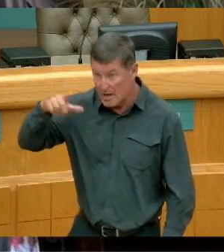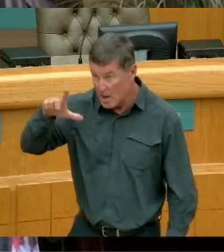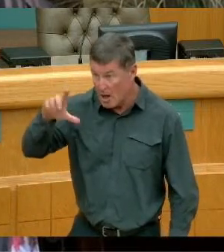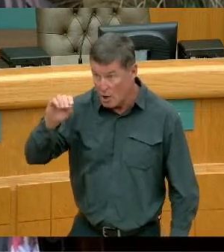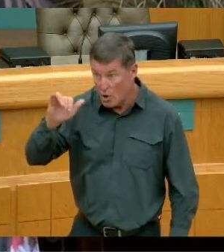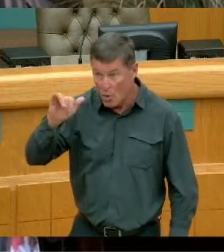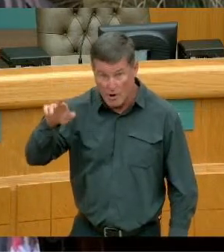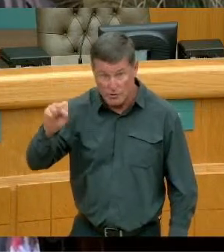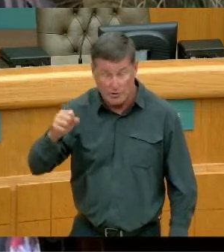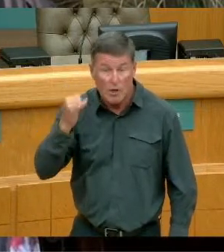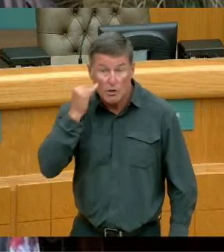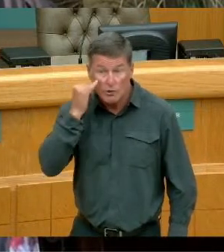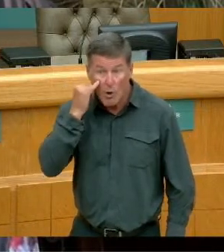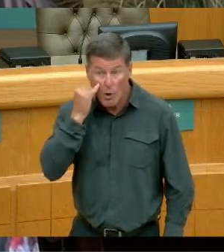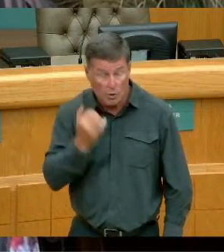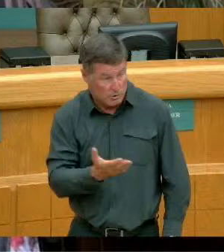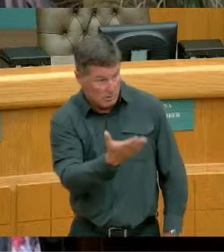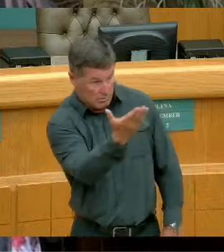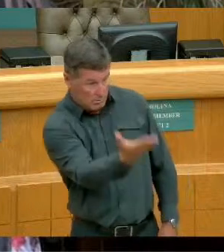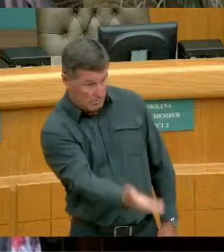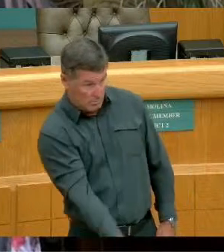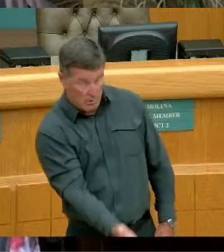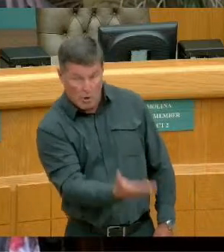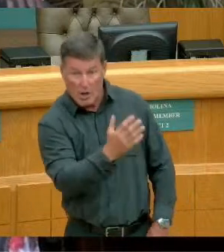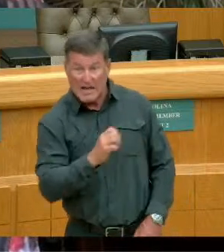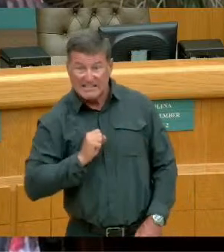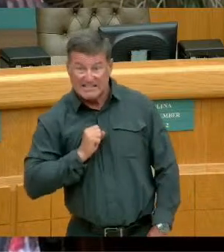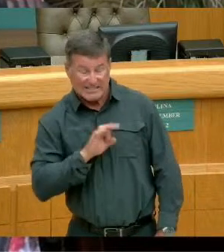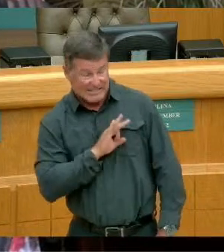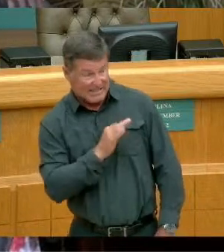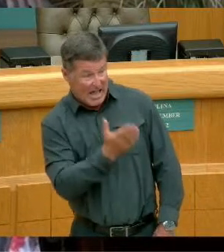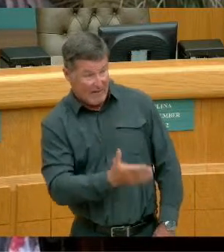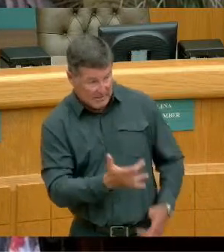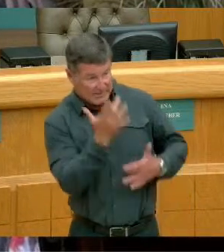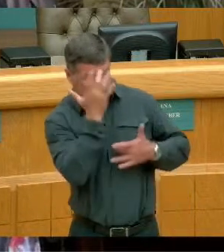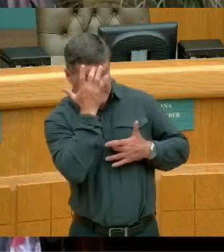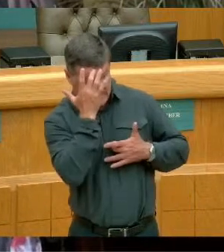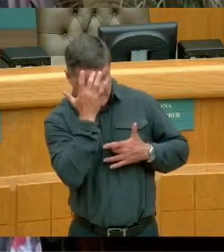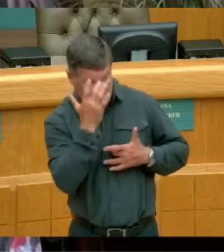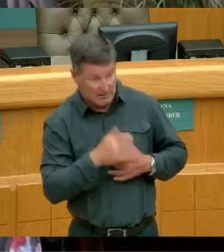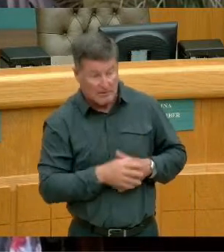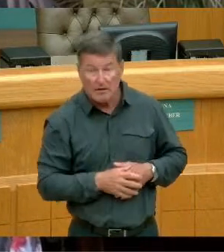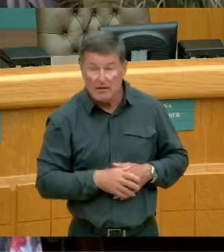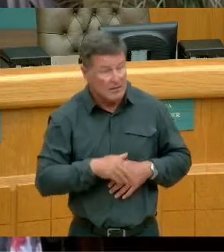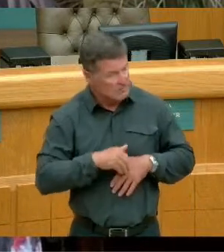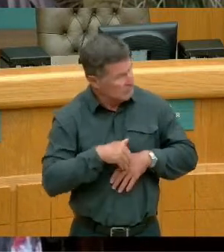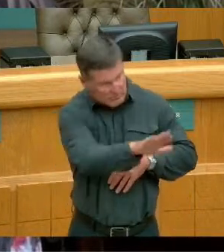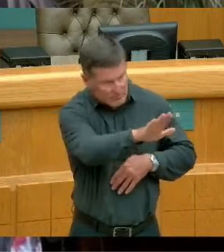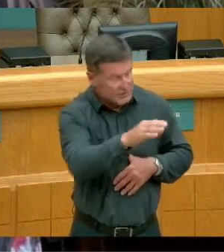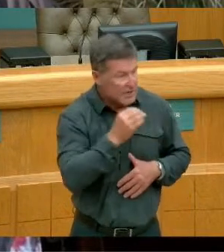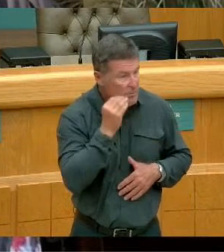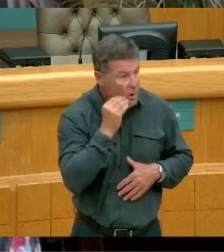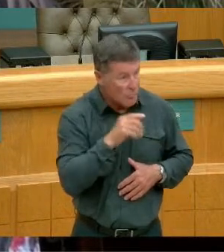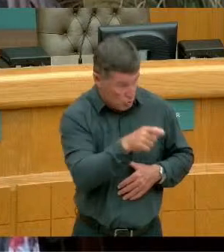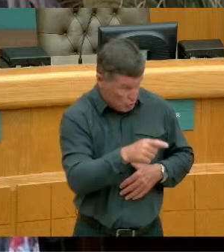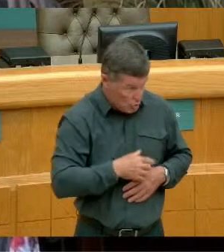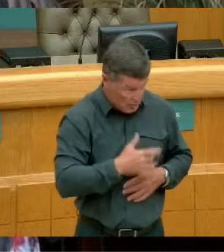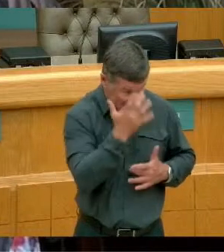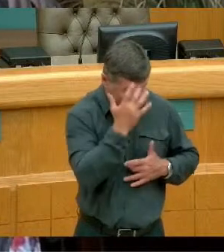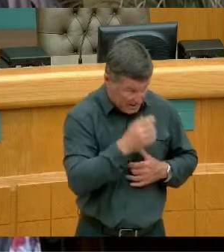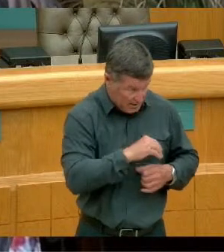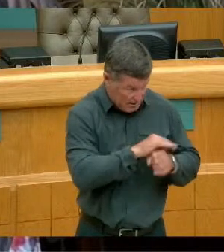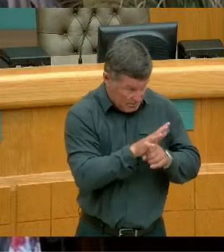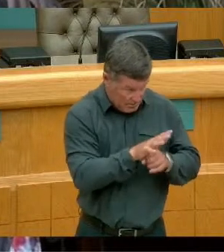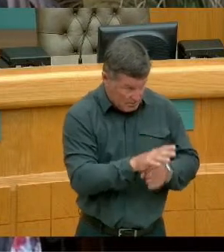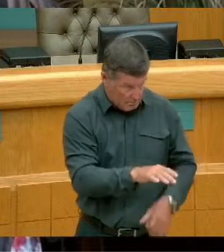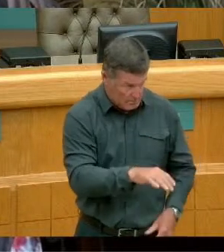easy. If you have somebody that's sick with COVID-19, stay home. That means you send them home. You say you have COVID-19, you